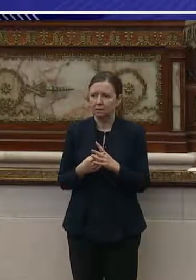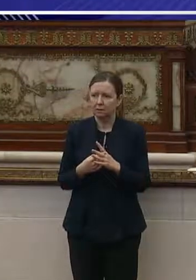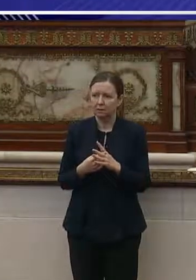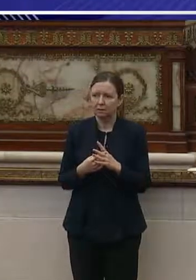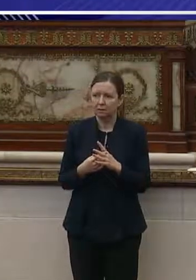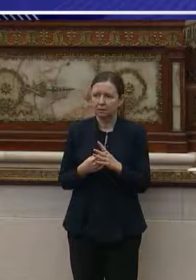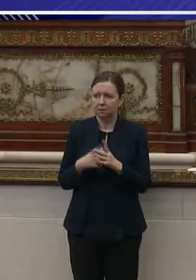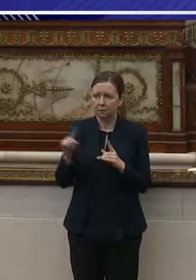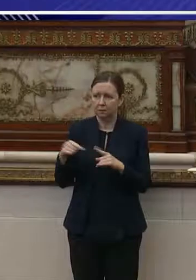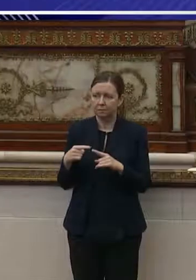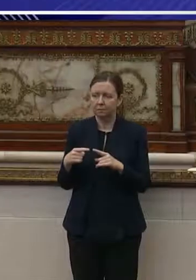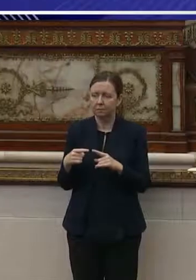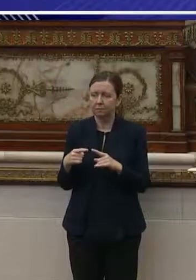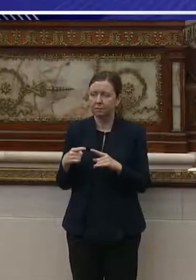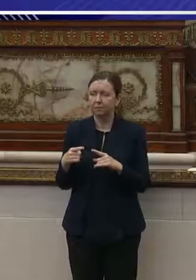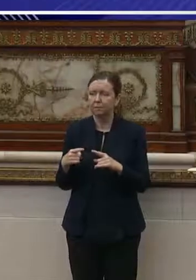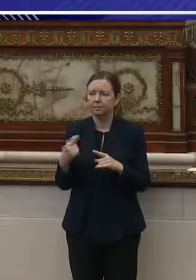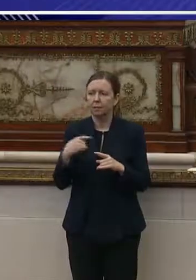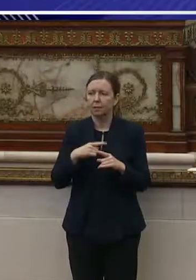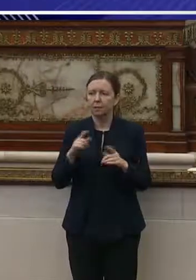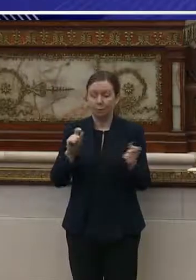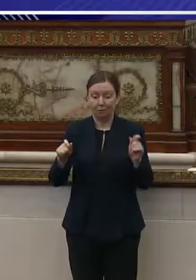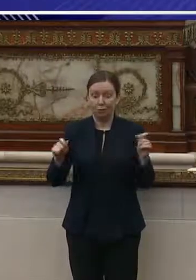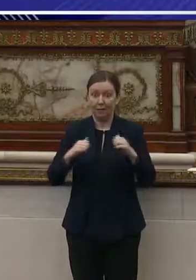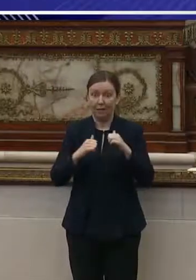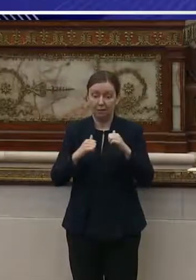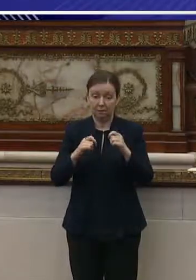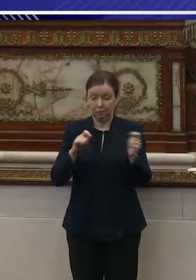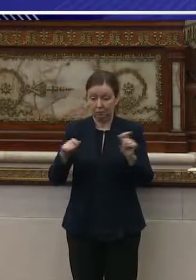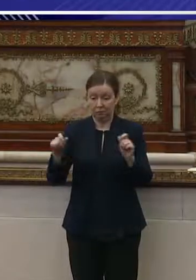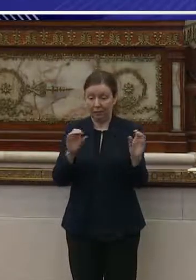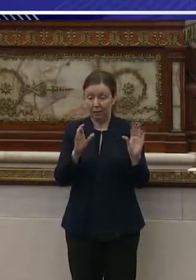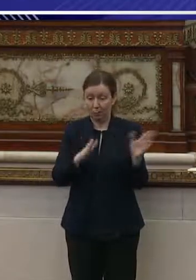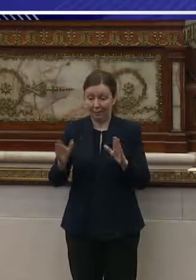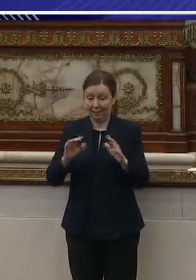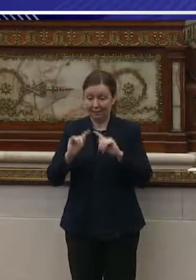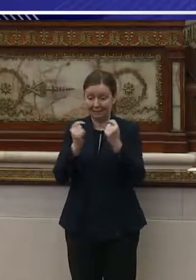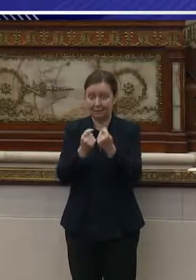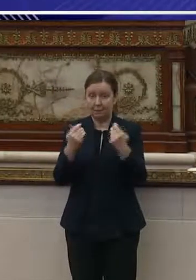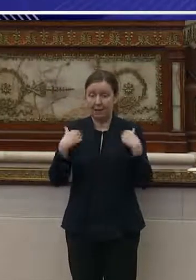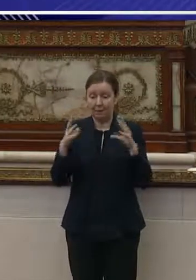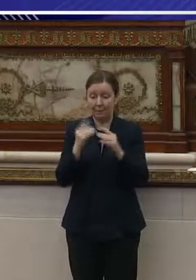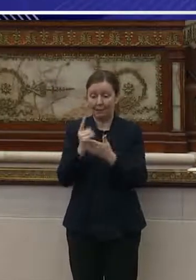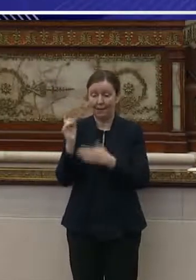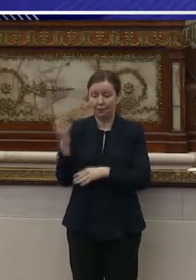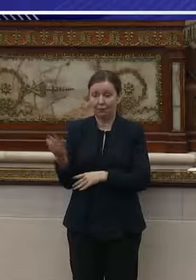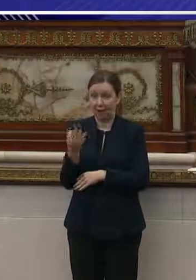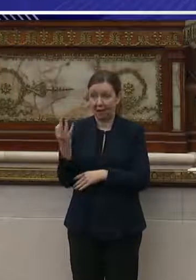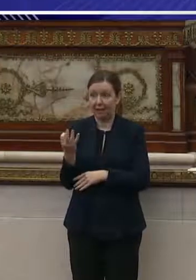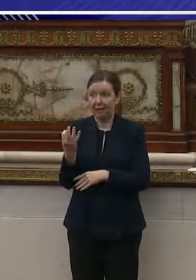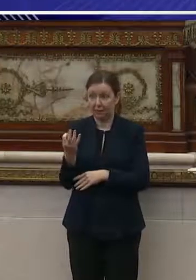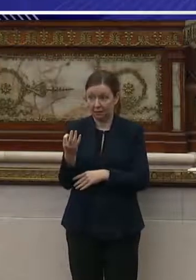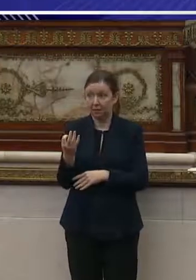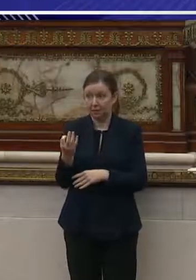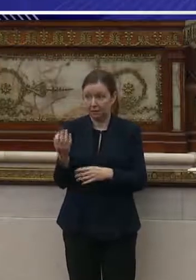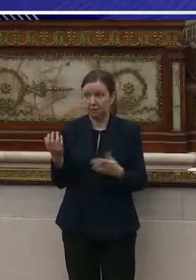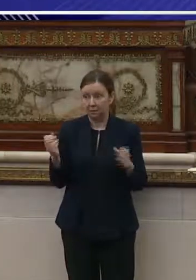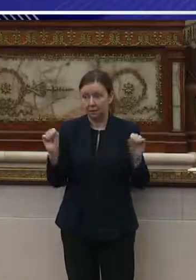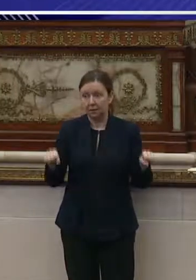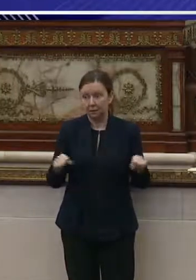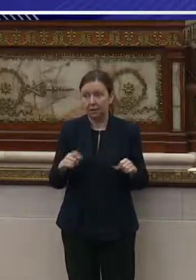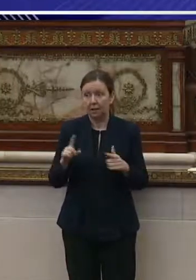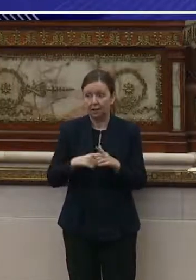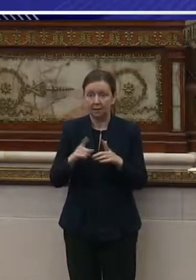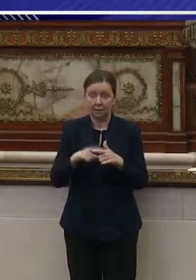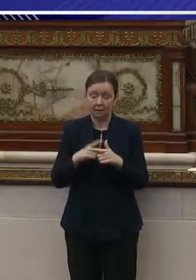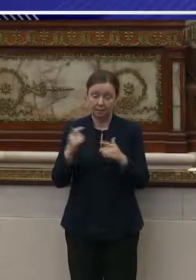what time did you start? Do you remember? We reorganized the team at a meeting on Friday of last week, and then we started last meeting. Friday. Yes. Then we